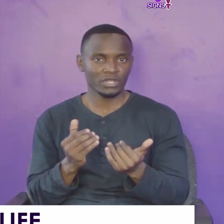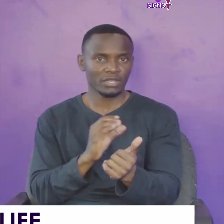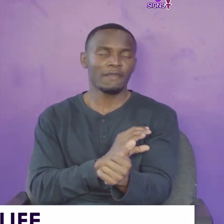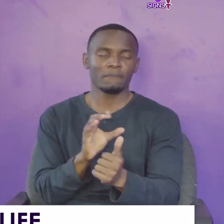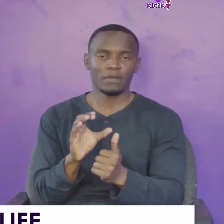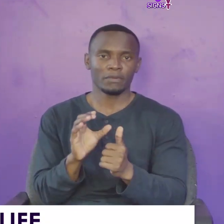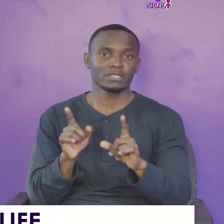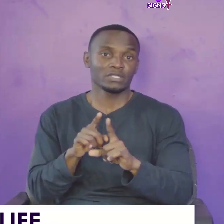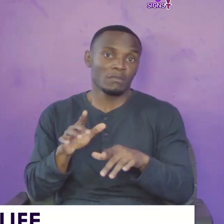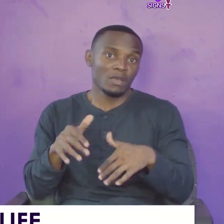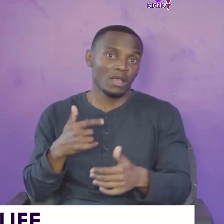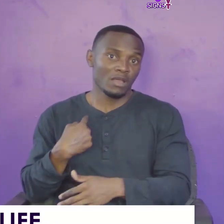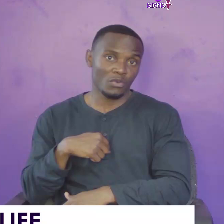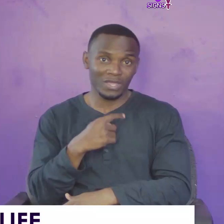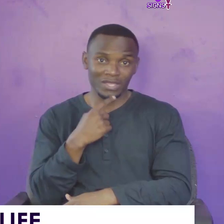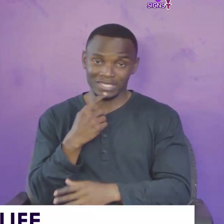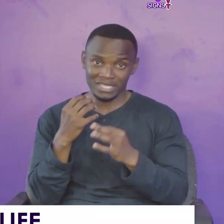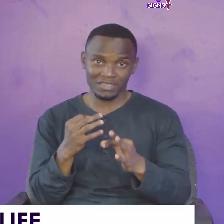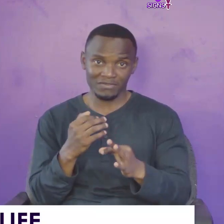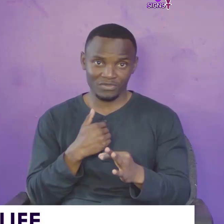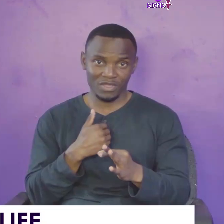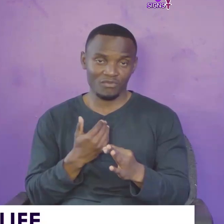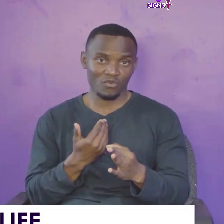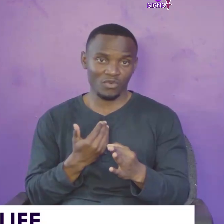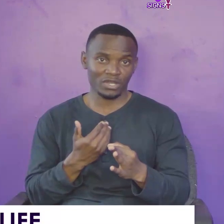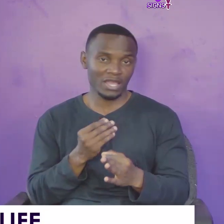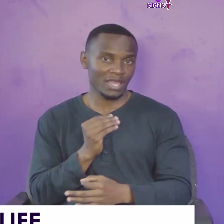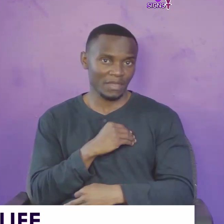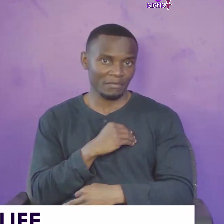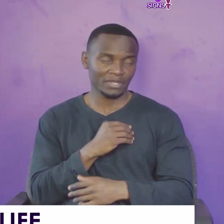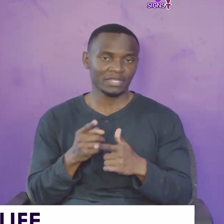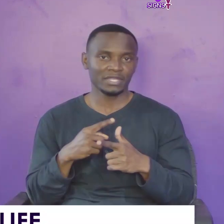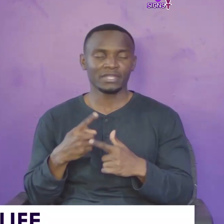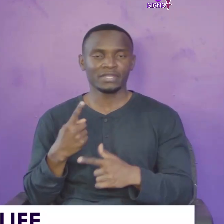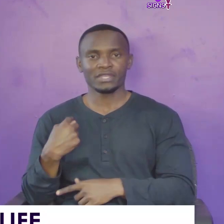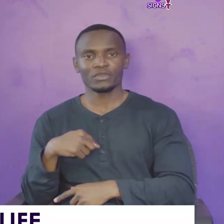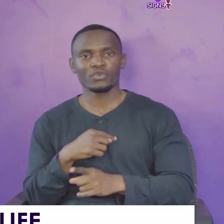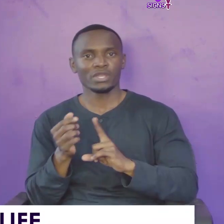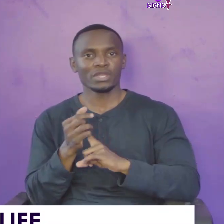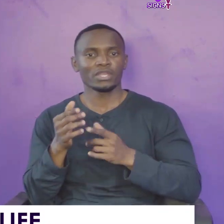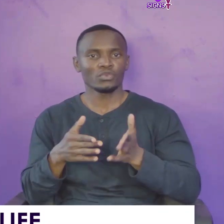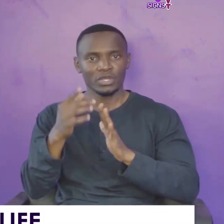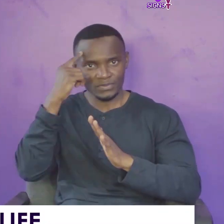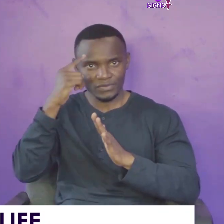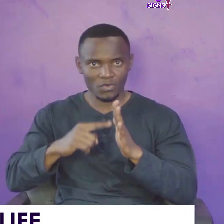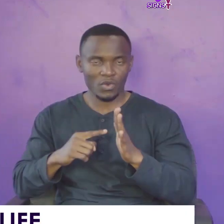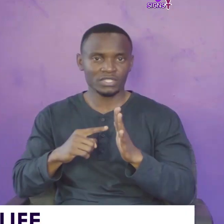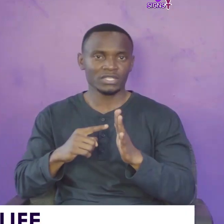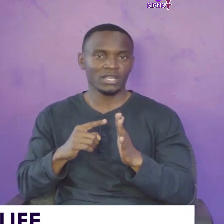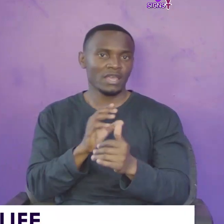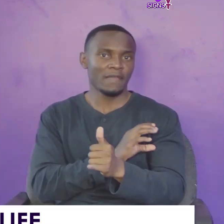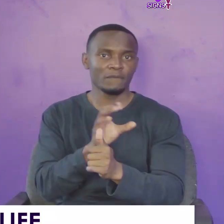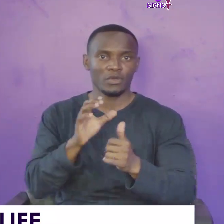like we said, if you have empathy, then you look for means and ways of empowering these people and sealing the gaps, and